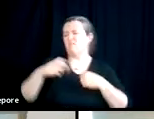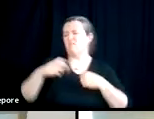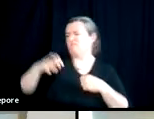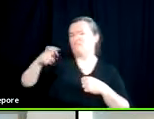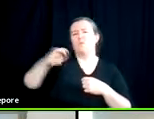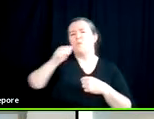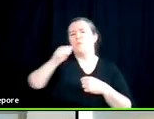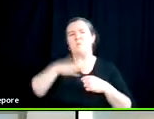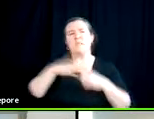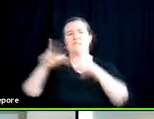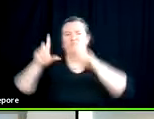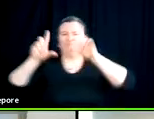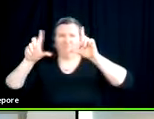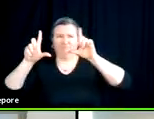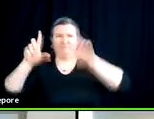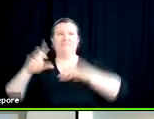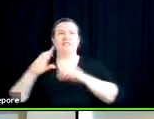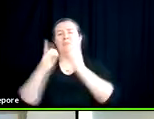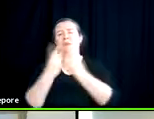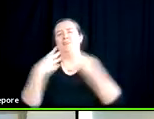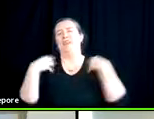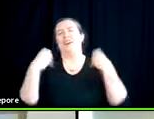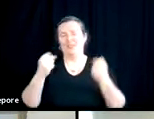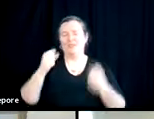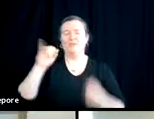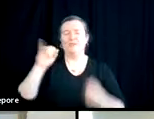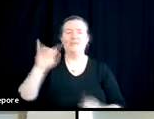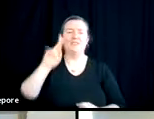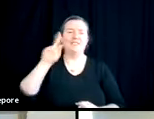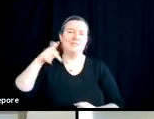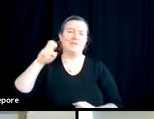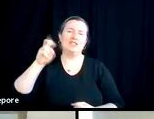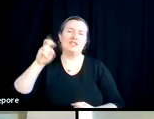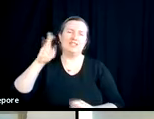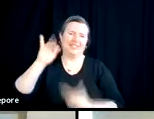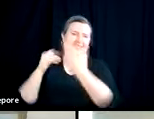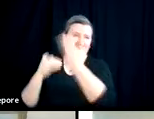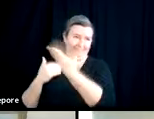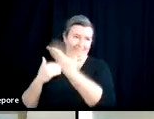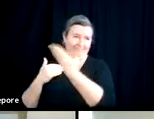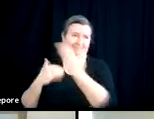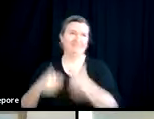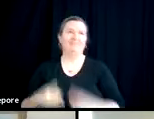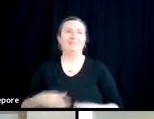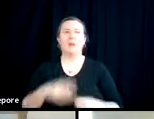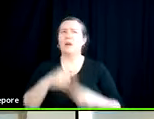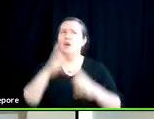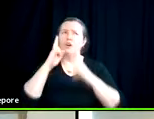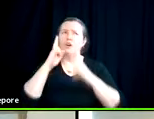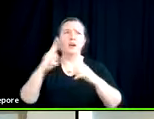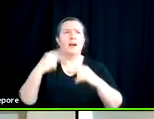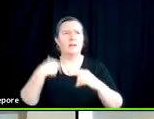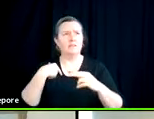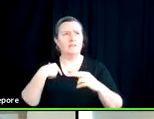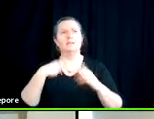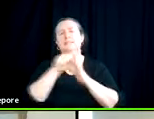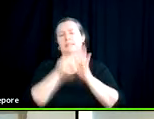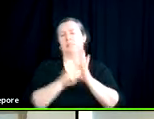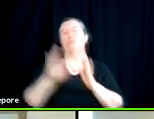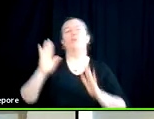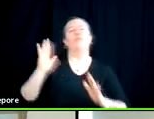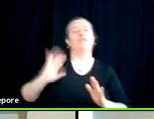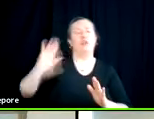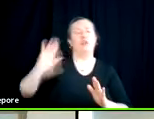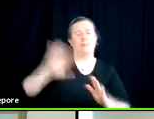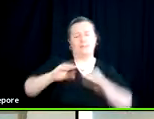of Health, Judy Persicelli. We're also honored to have the state's former epidemiologist and current COVID-19